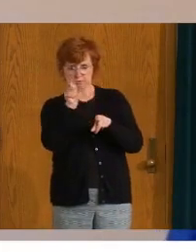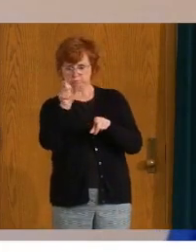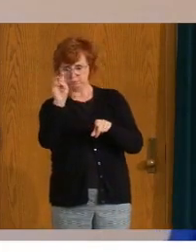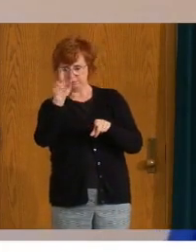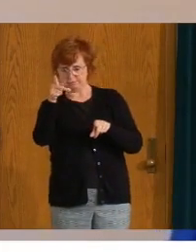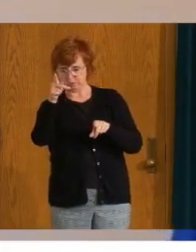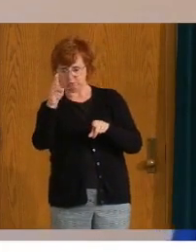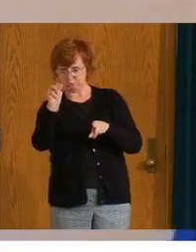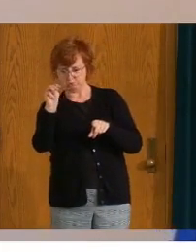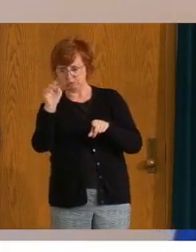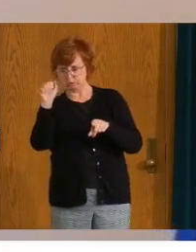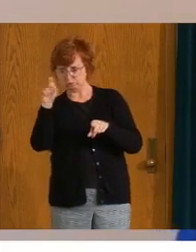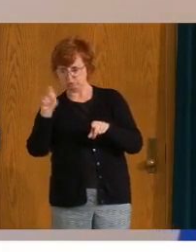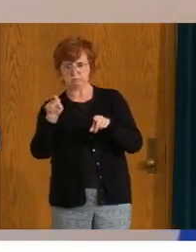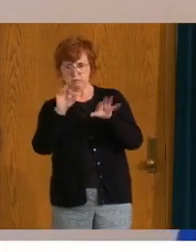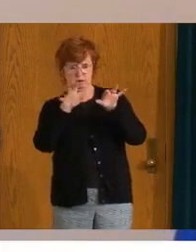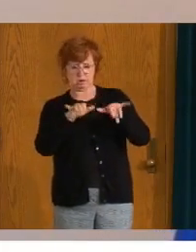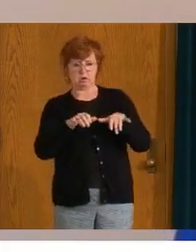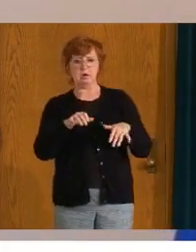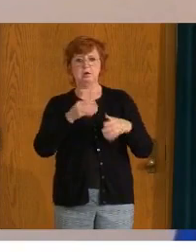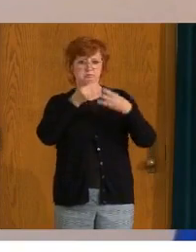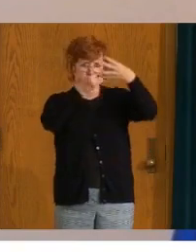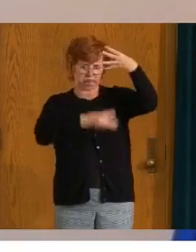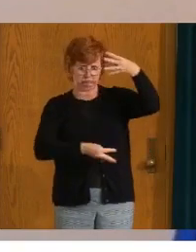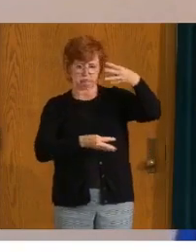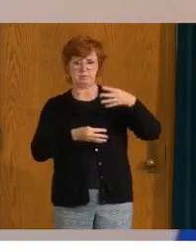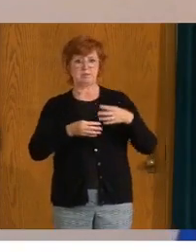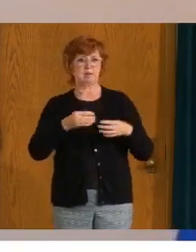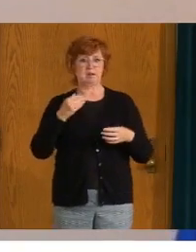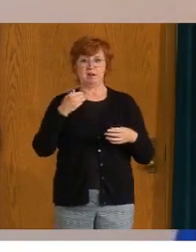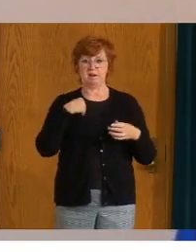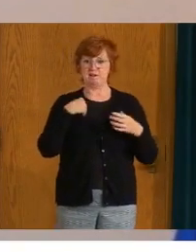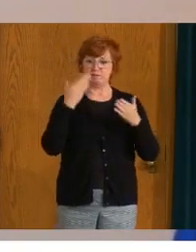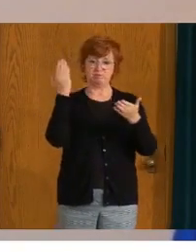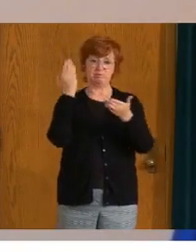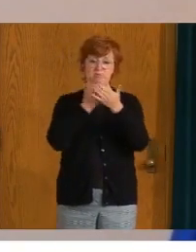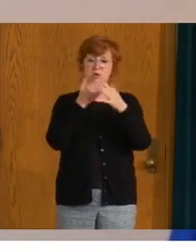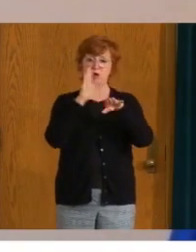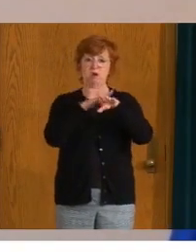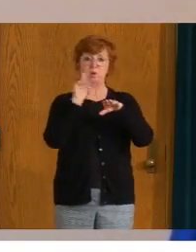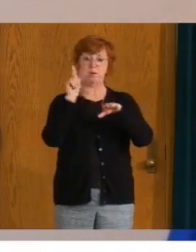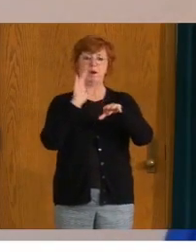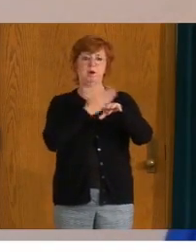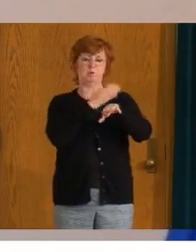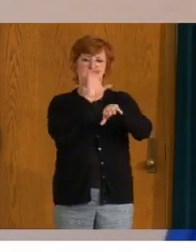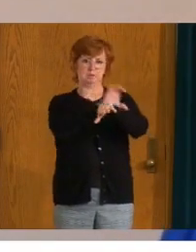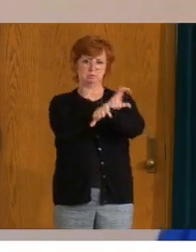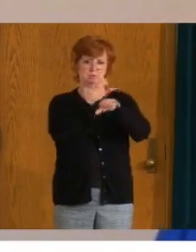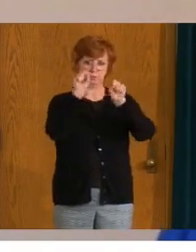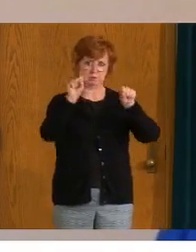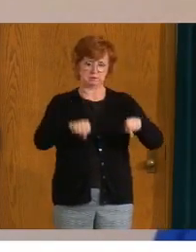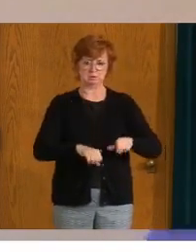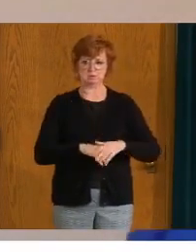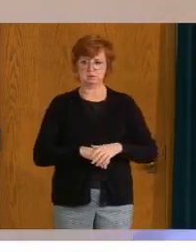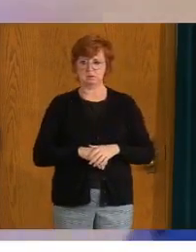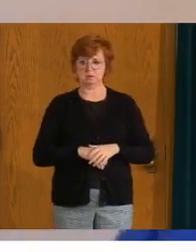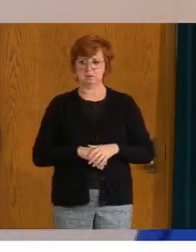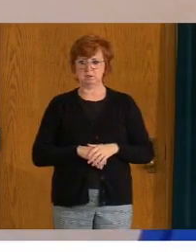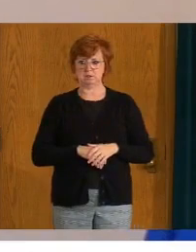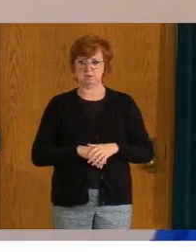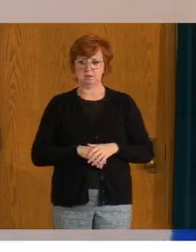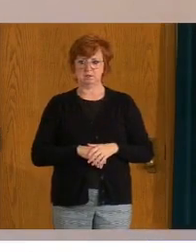our vaccination teams do to ensure that when somebody comes for their second dose, that they're getting the right drug. Now, we can mix and